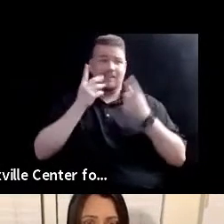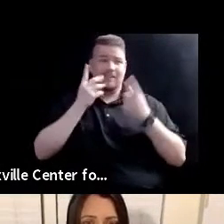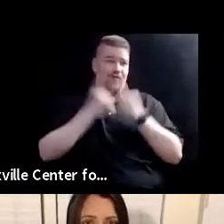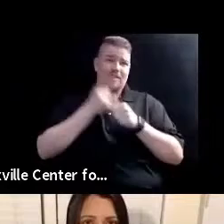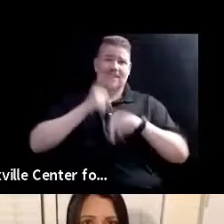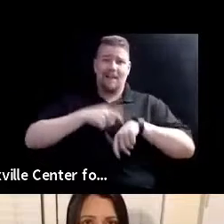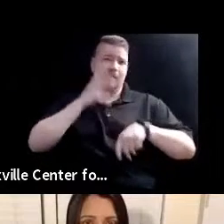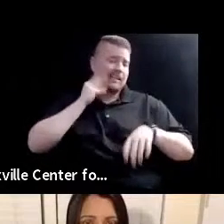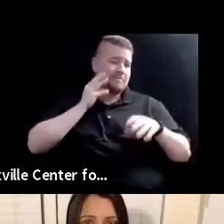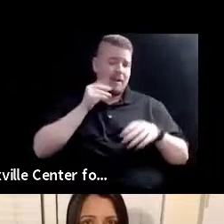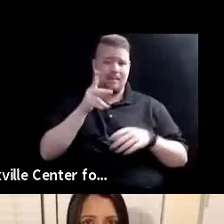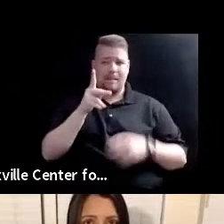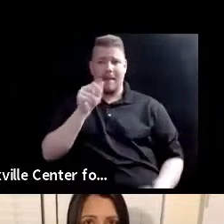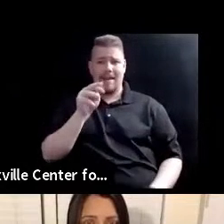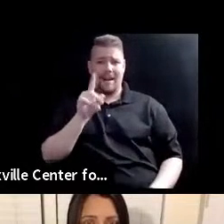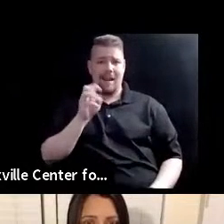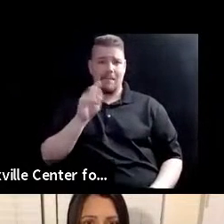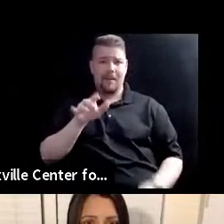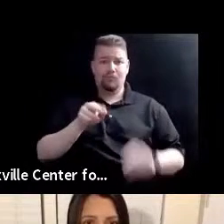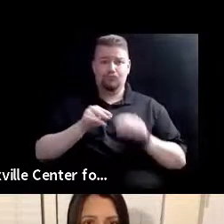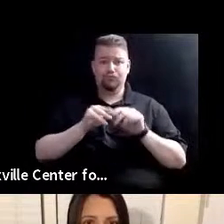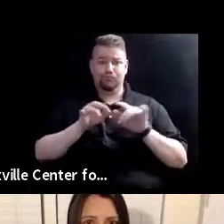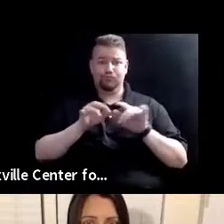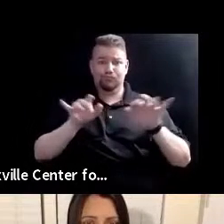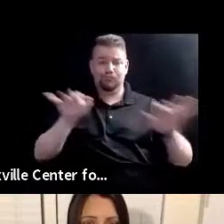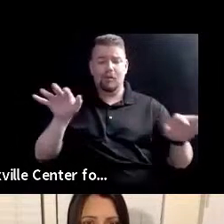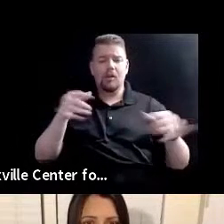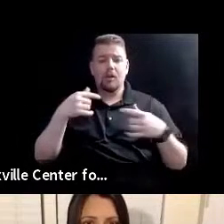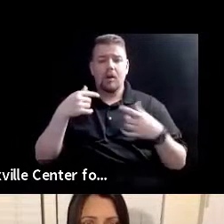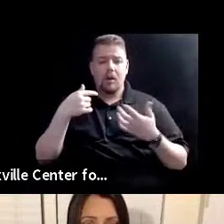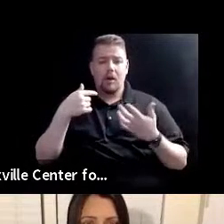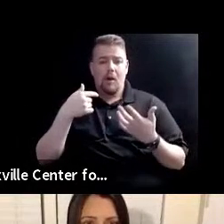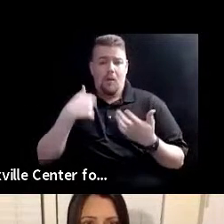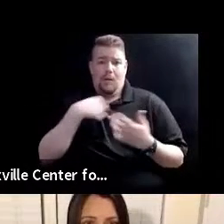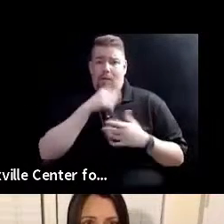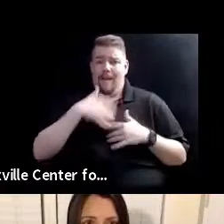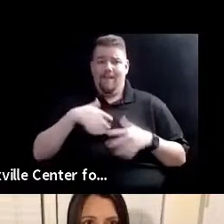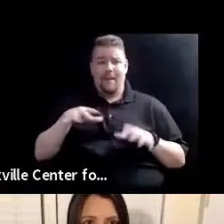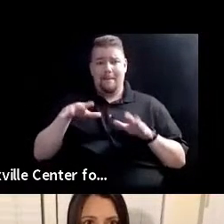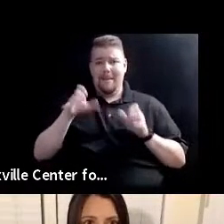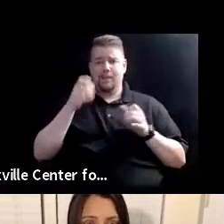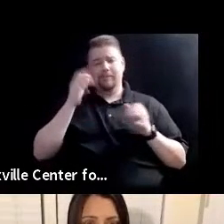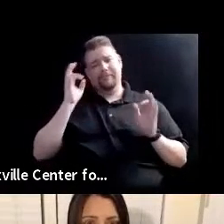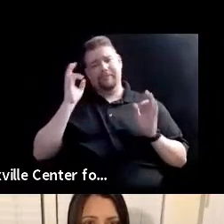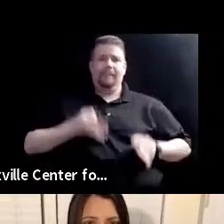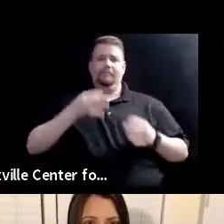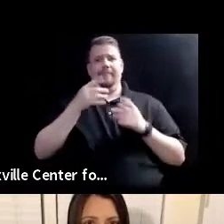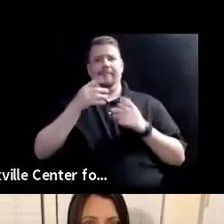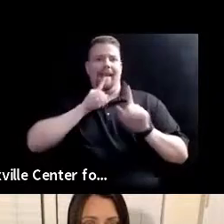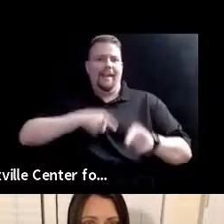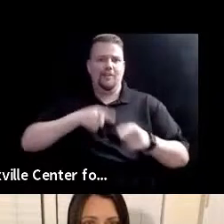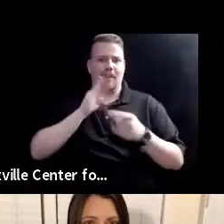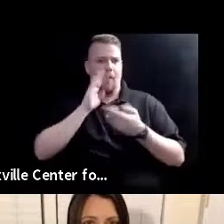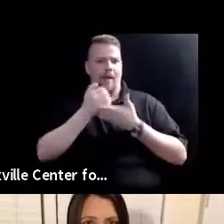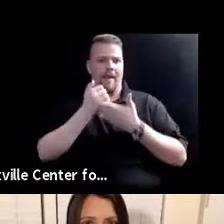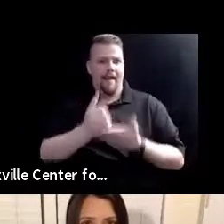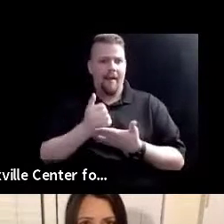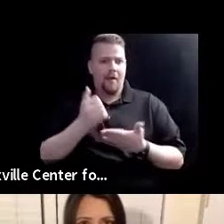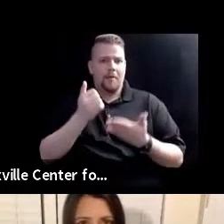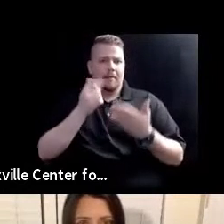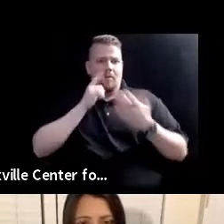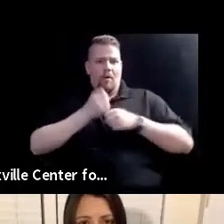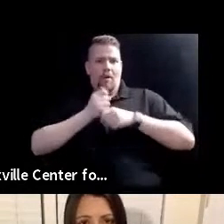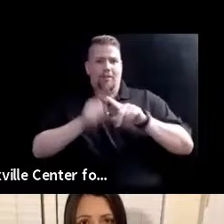And we don't have the magic bullet of what the numbers exactly are that are gonna make a difference.